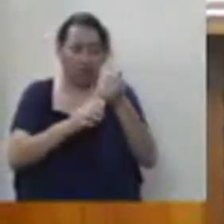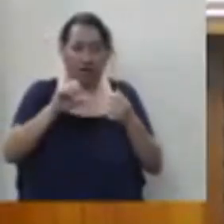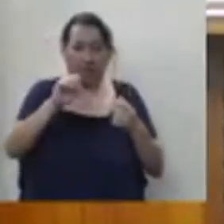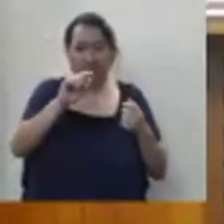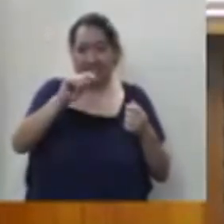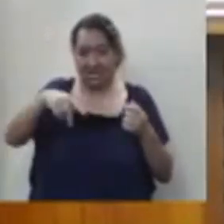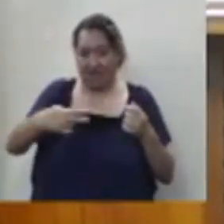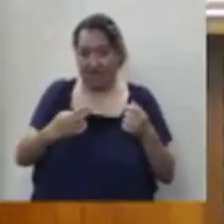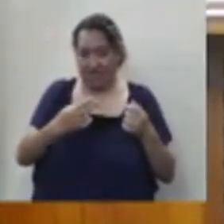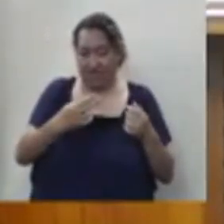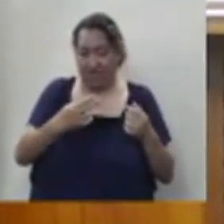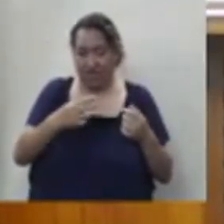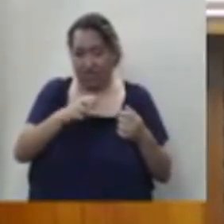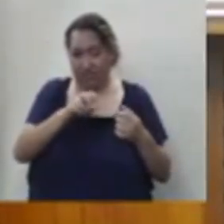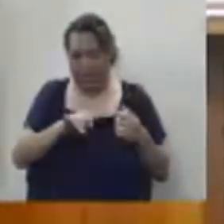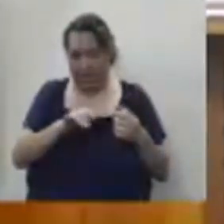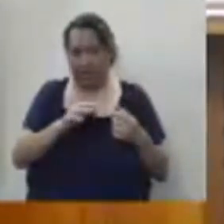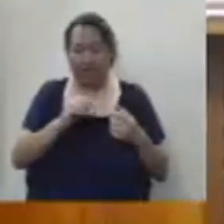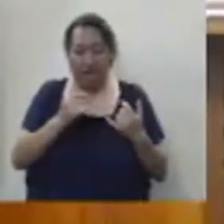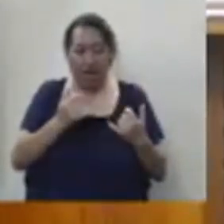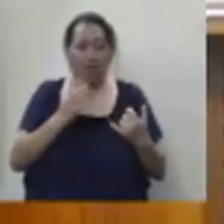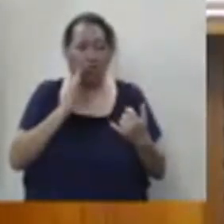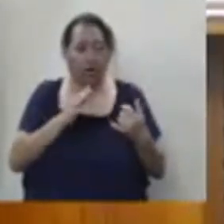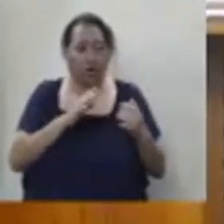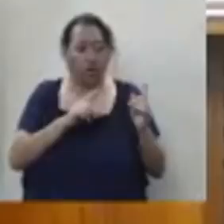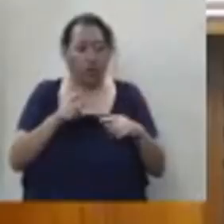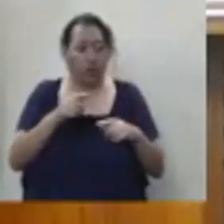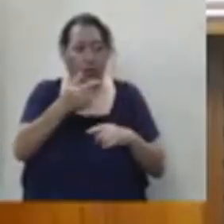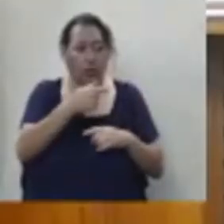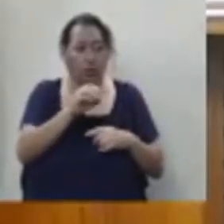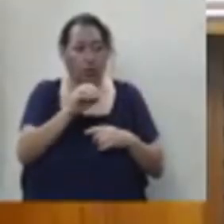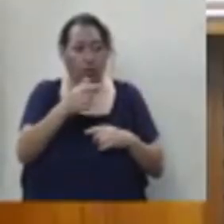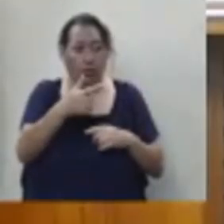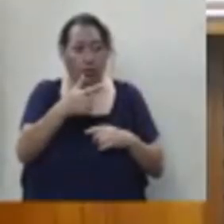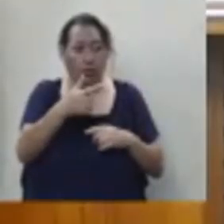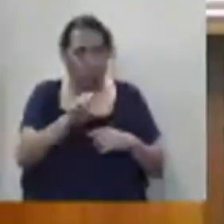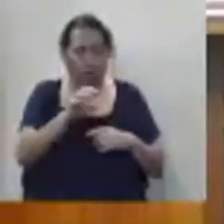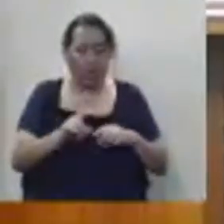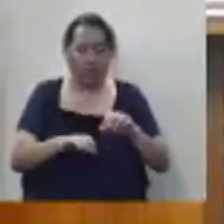Stephanie, you will first go to the Google website, and then you will type in